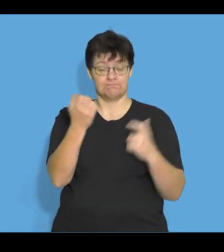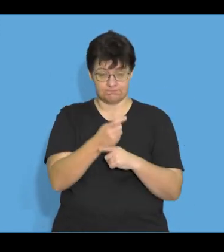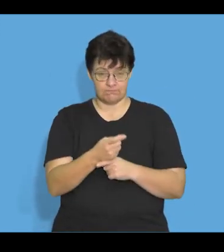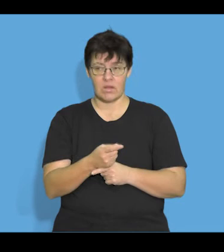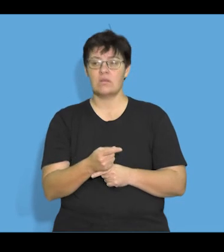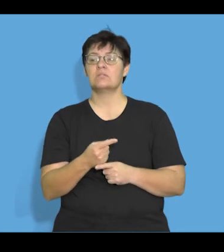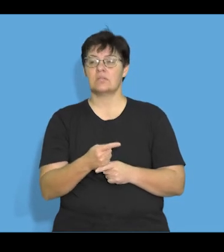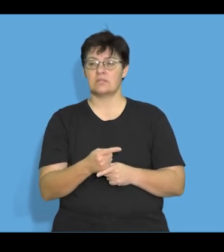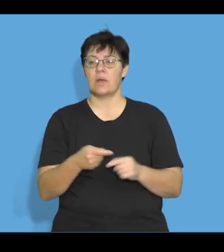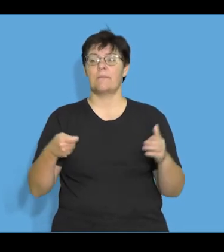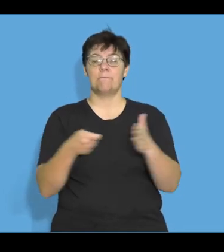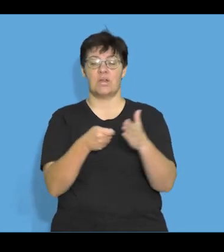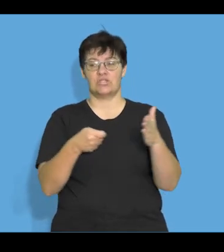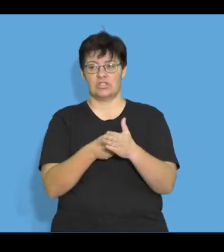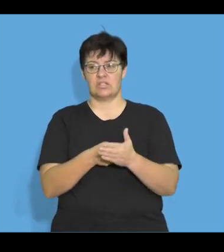say purchases